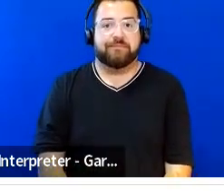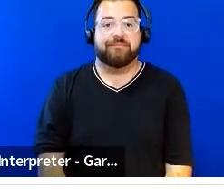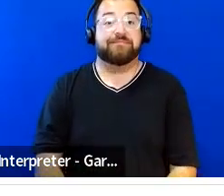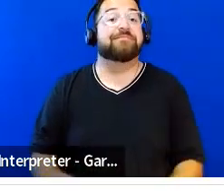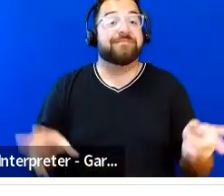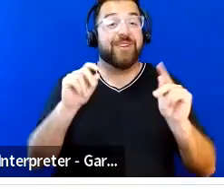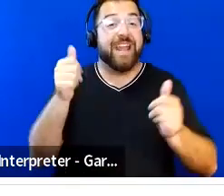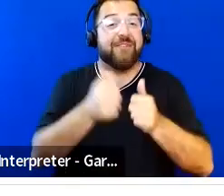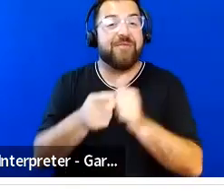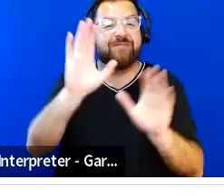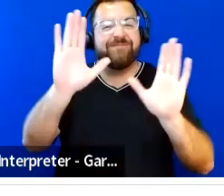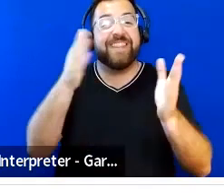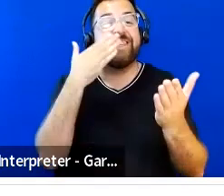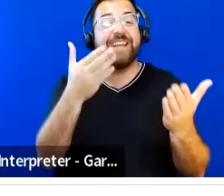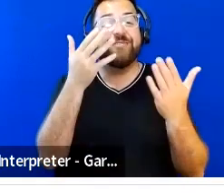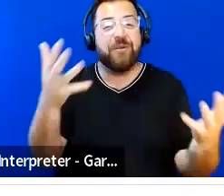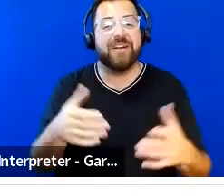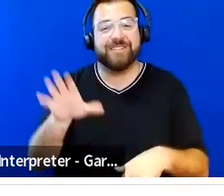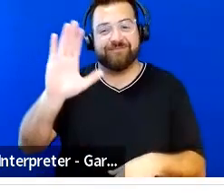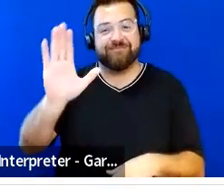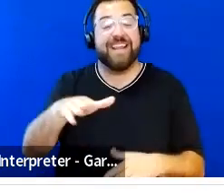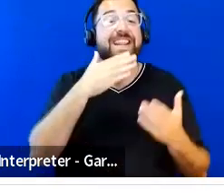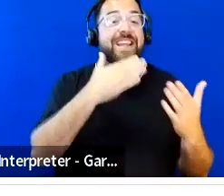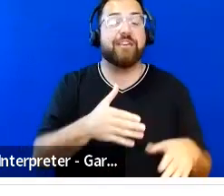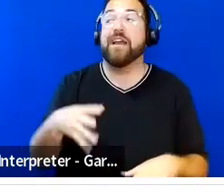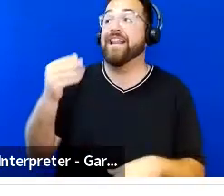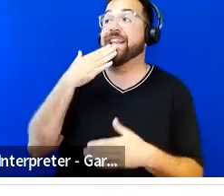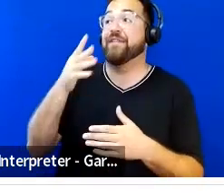Okay, everybody, thank you so much. Thank you, and thank you to our